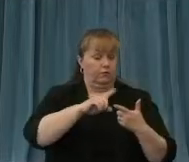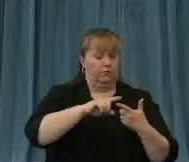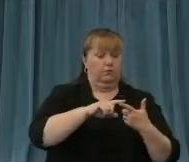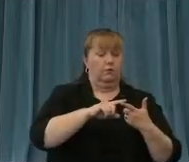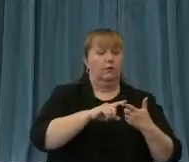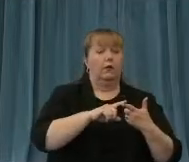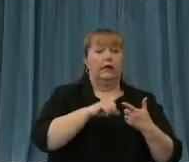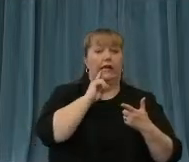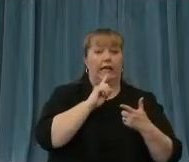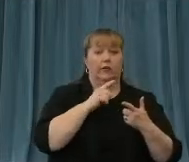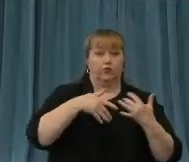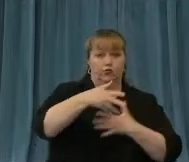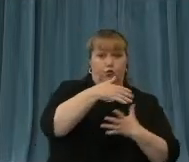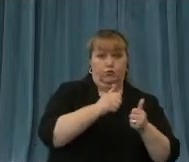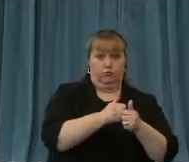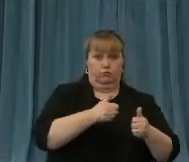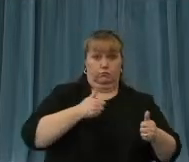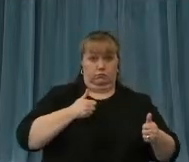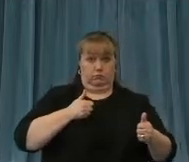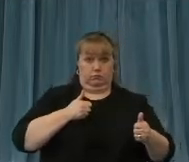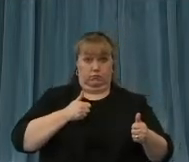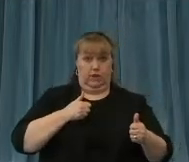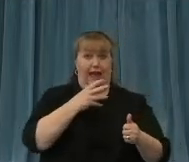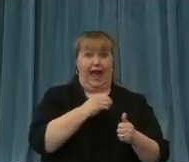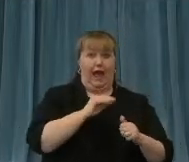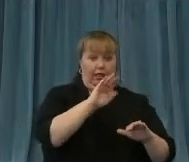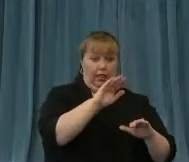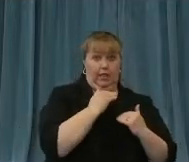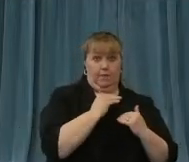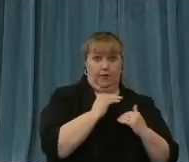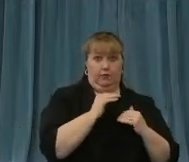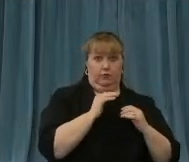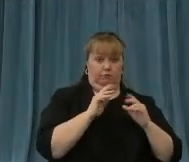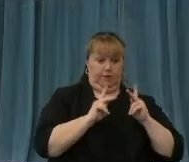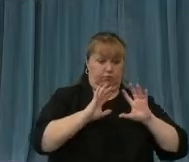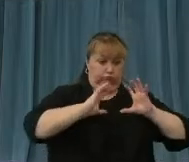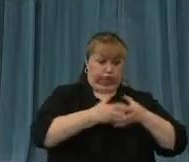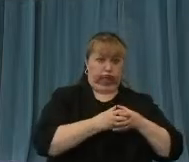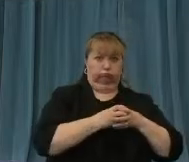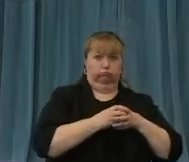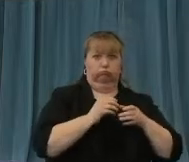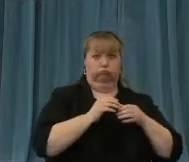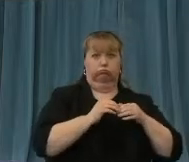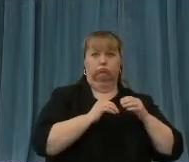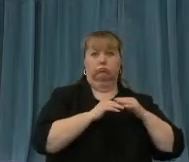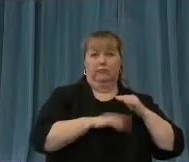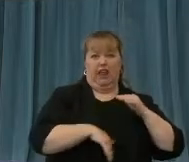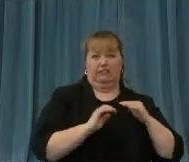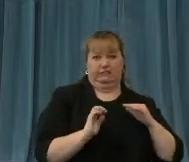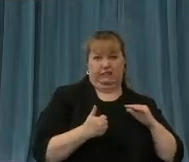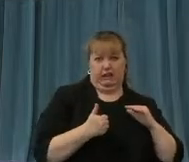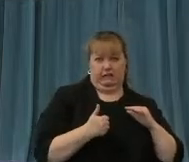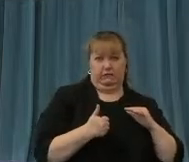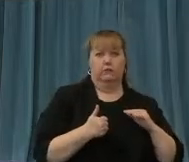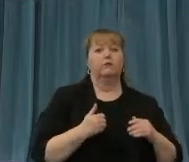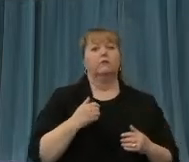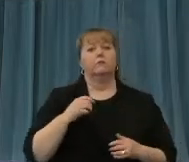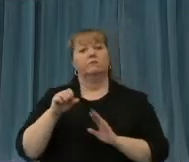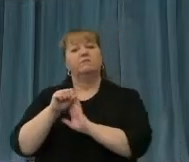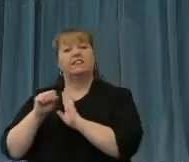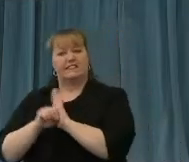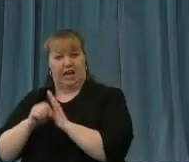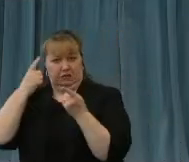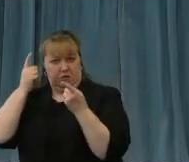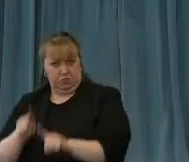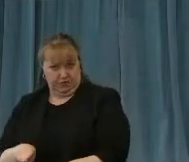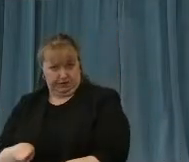maintain our directive when it comes to public gatherings through phase one. Next, guidelines from the White House recommend that individuals